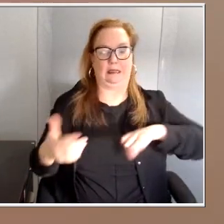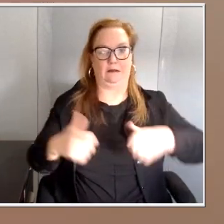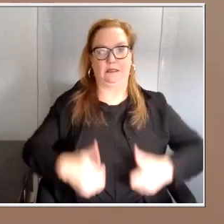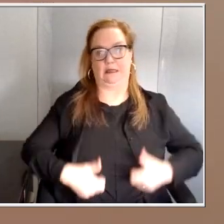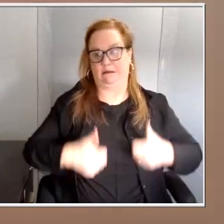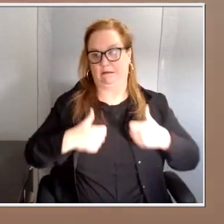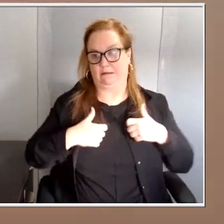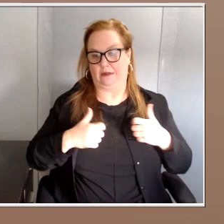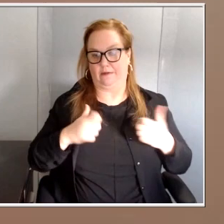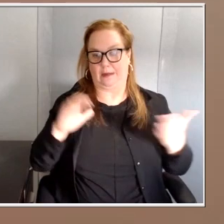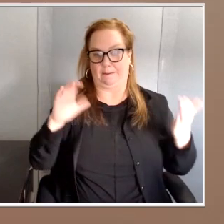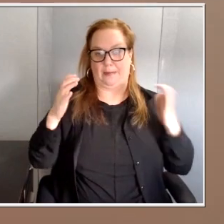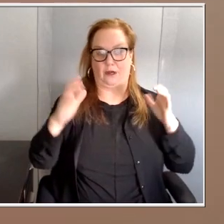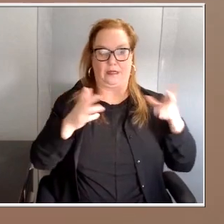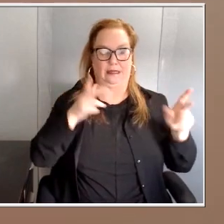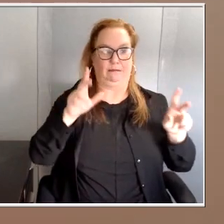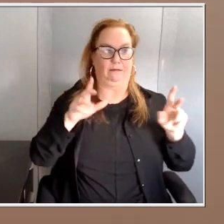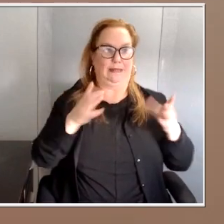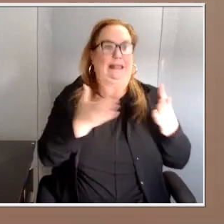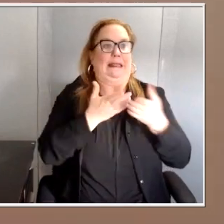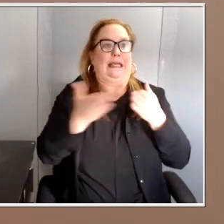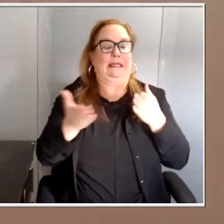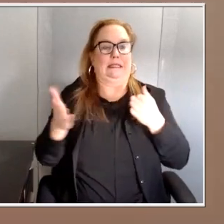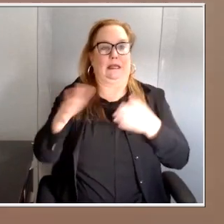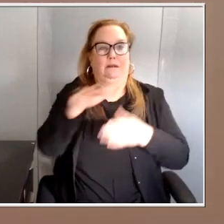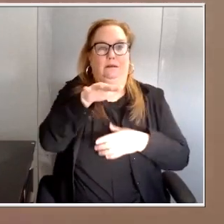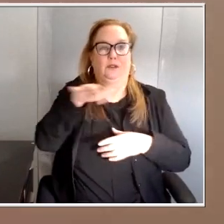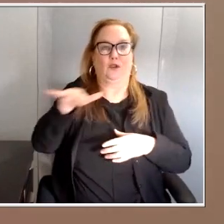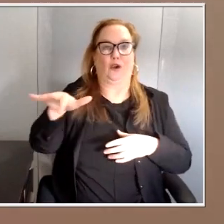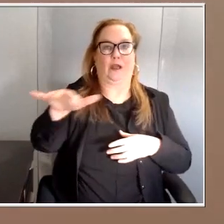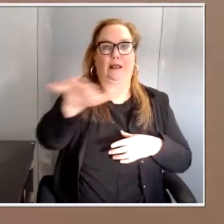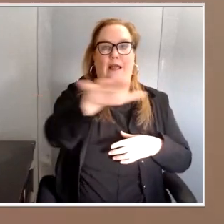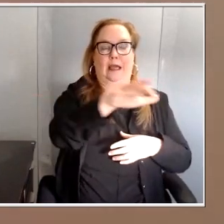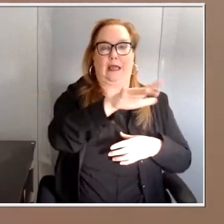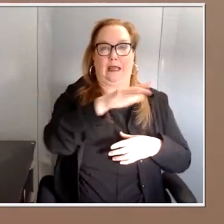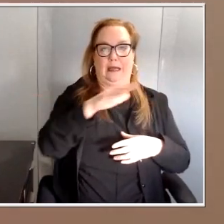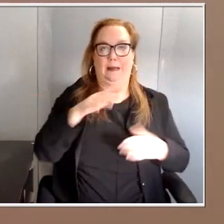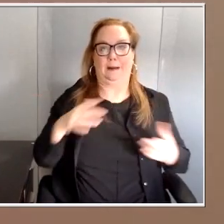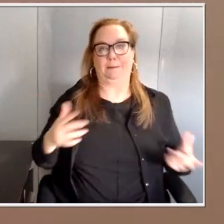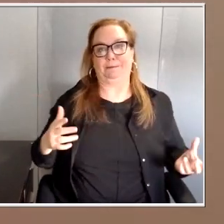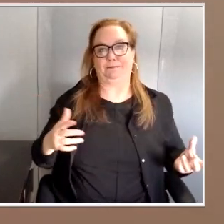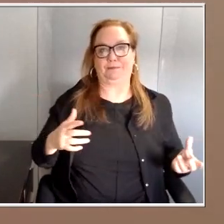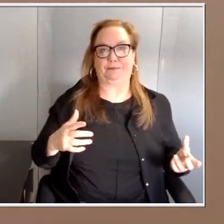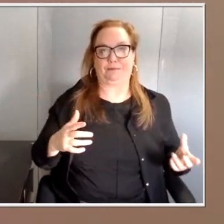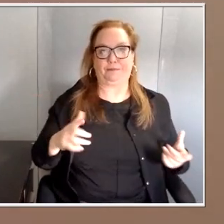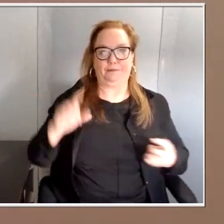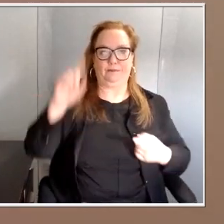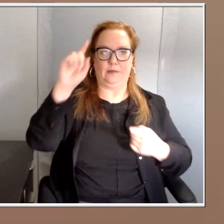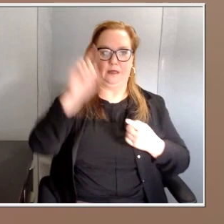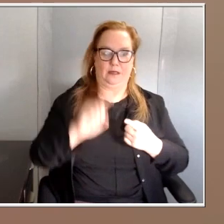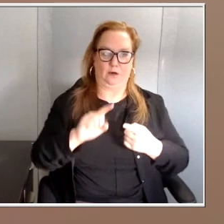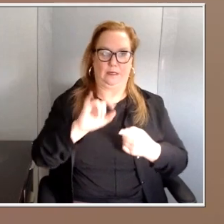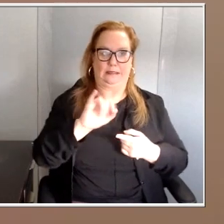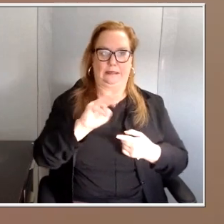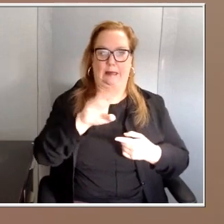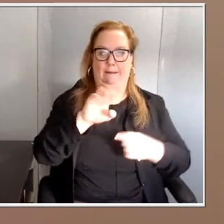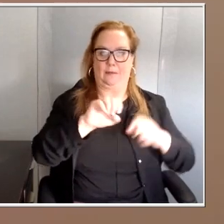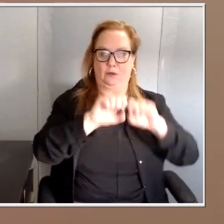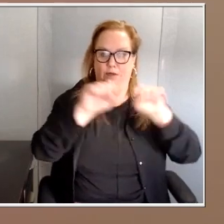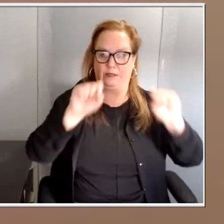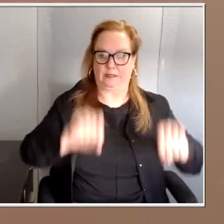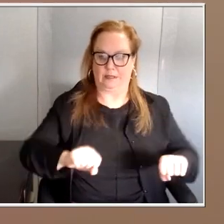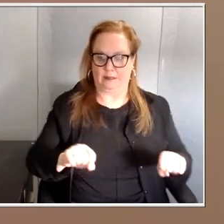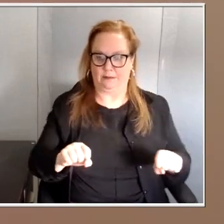that usually circulated, I think that would lend to decrease immune system